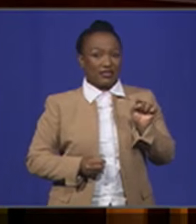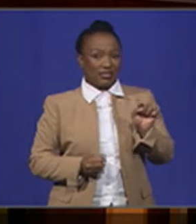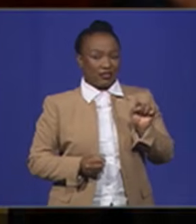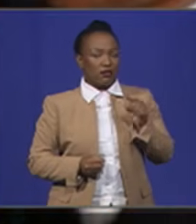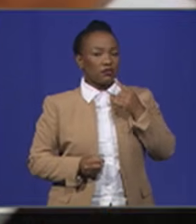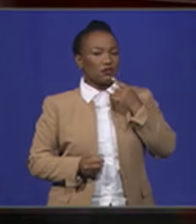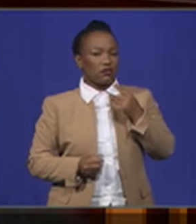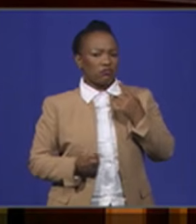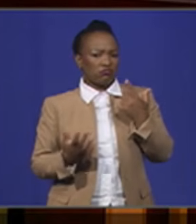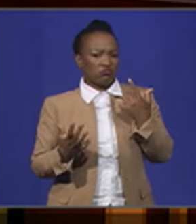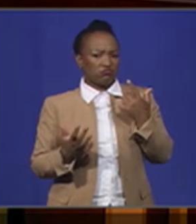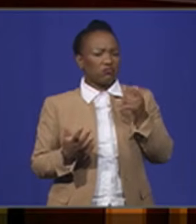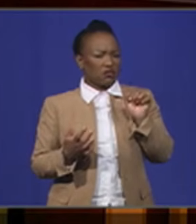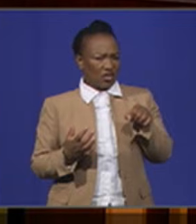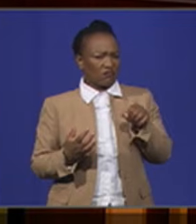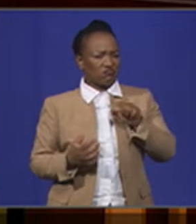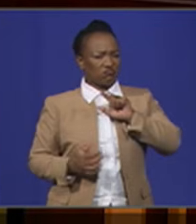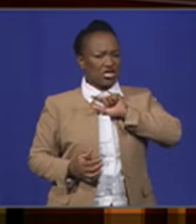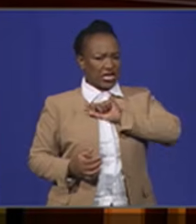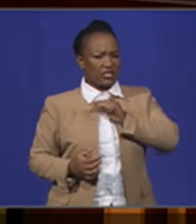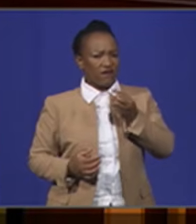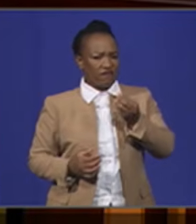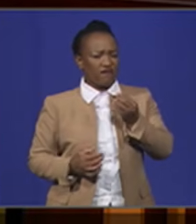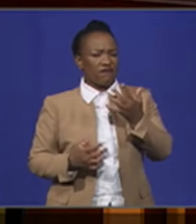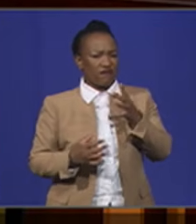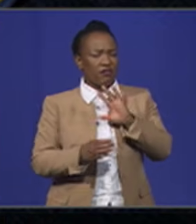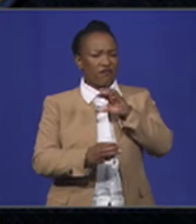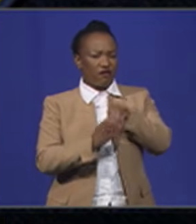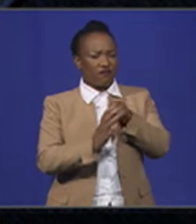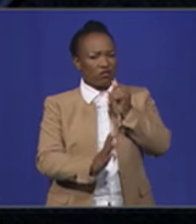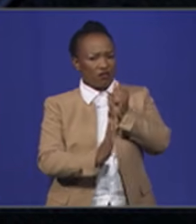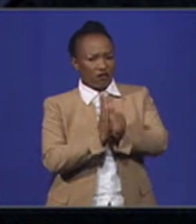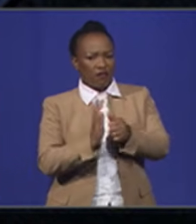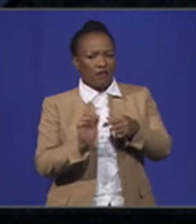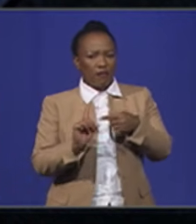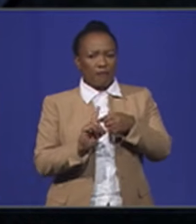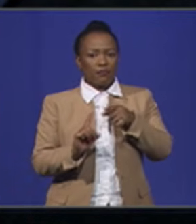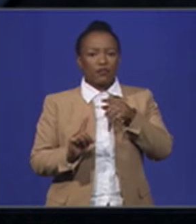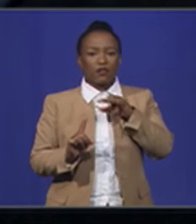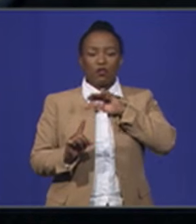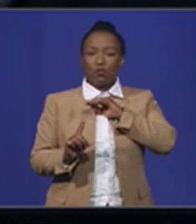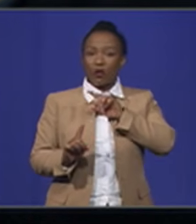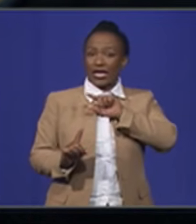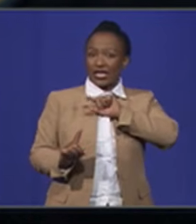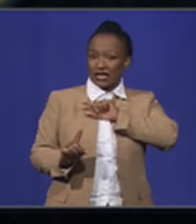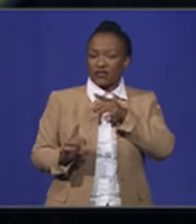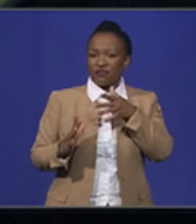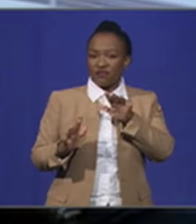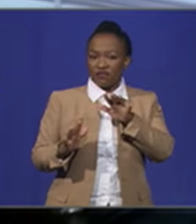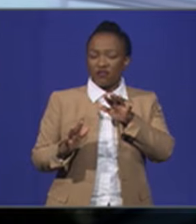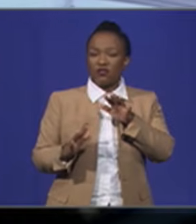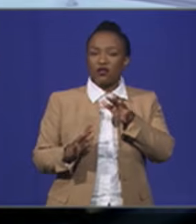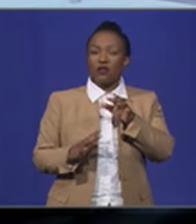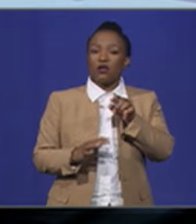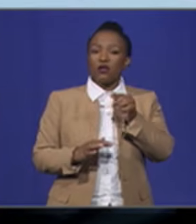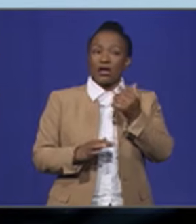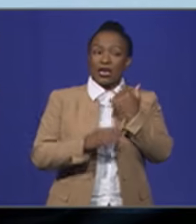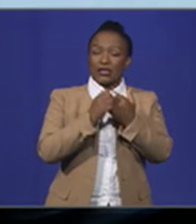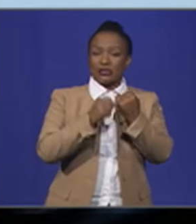ipobola gore o nnile le seabe mo polaong eo mme o bonwe molato le go atlholelwa molato o ka